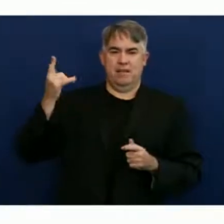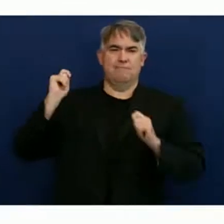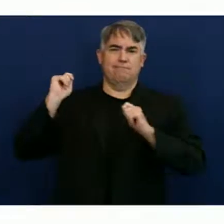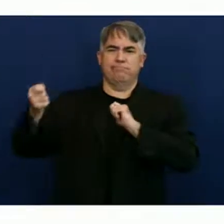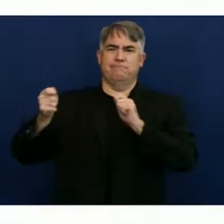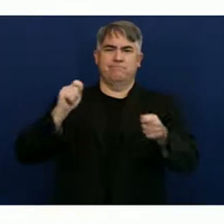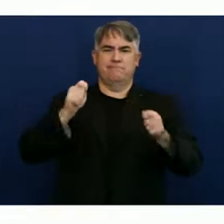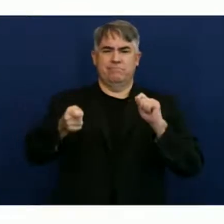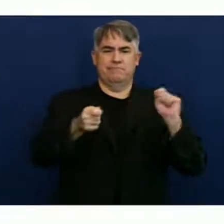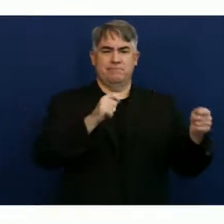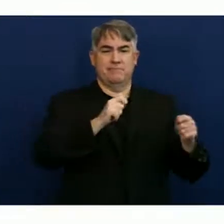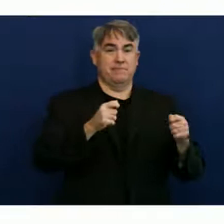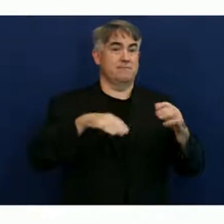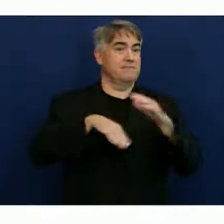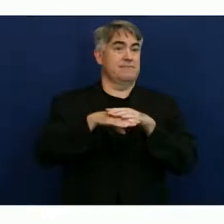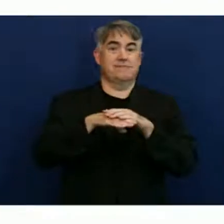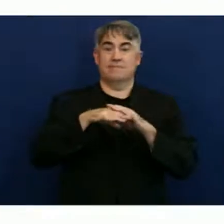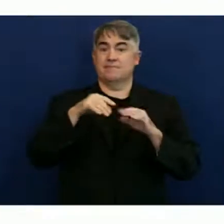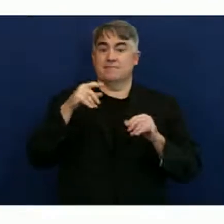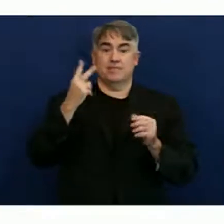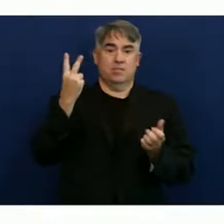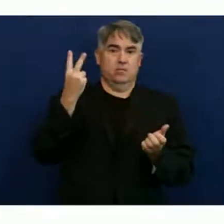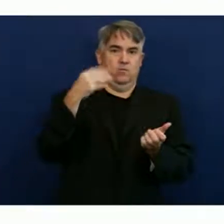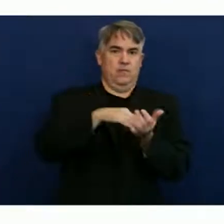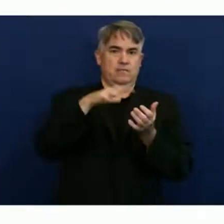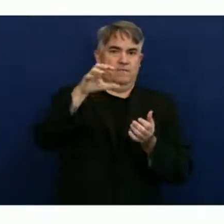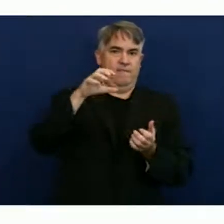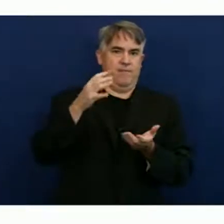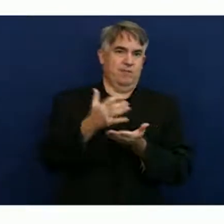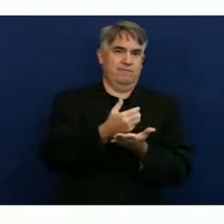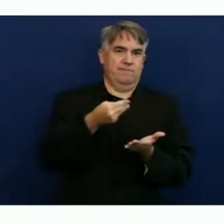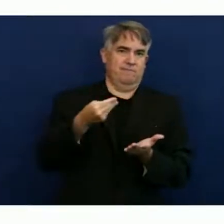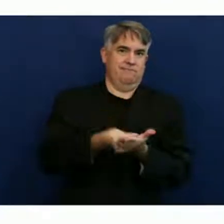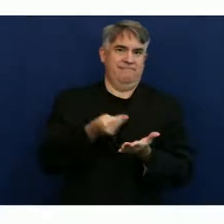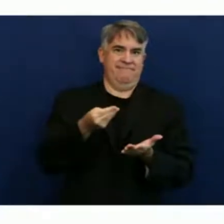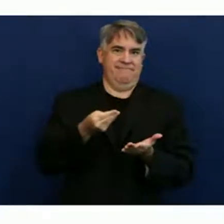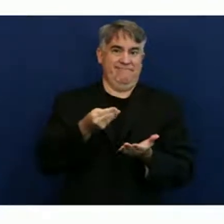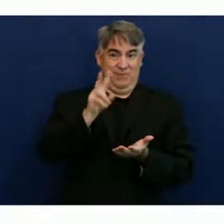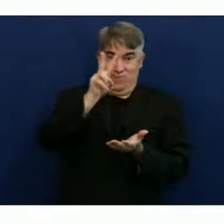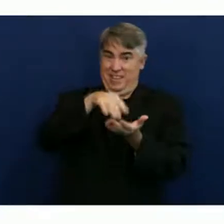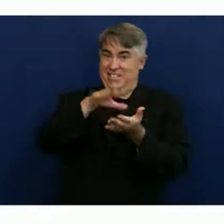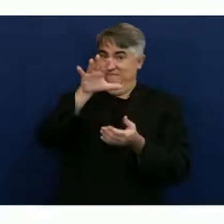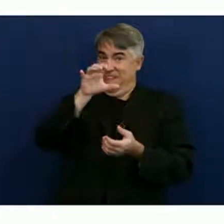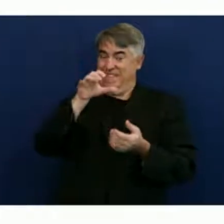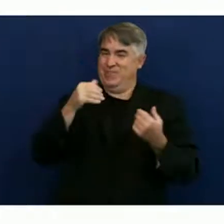featured on our social media campaign. Details about this challenge can be found at